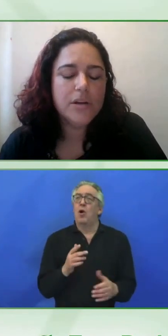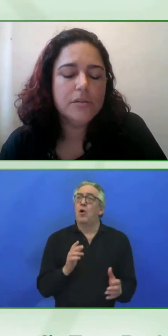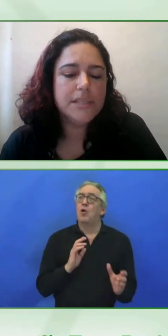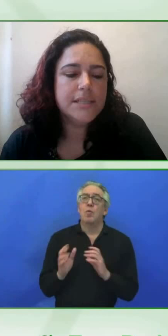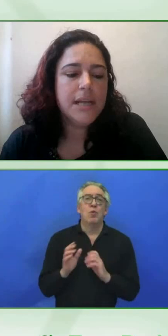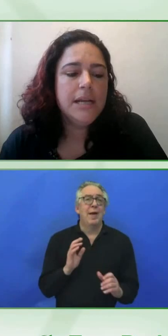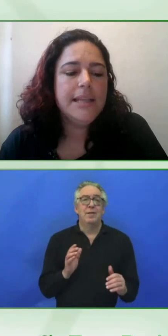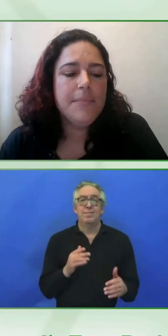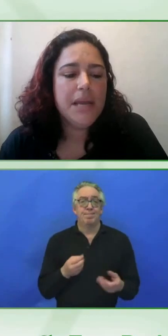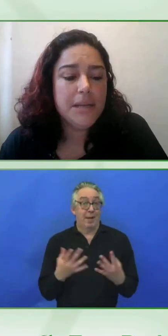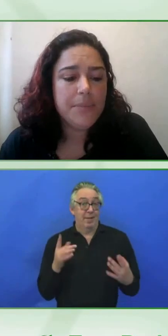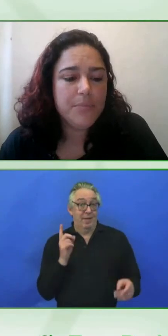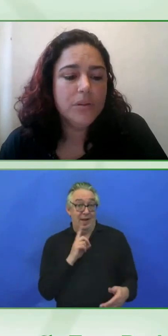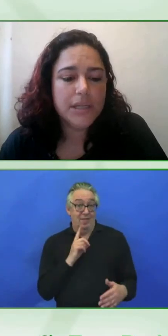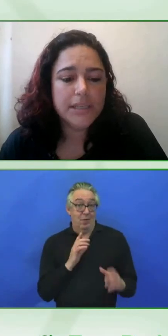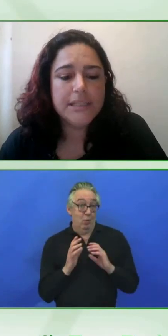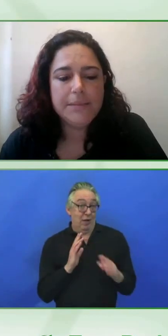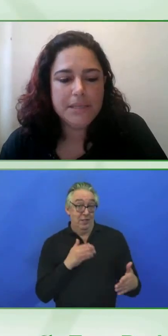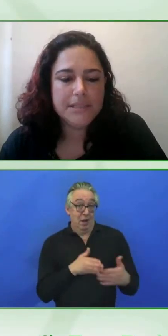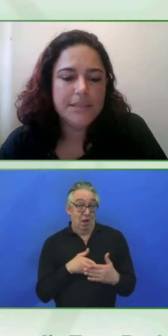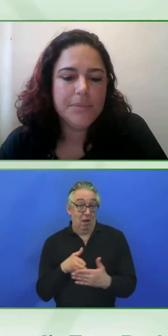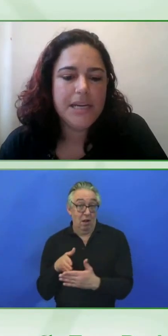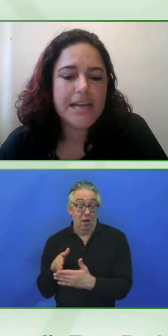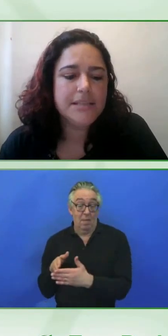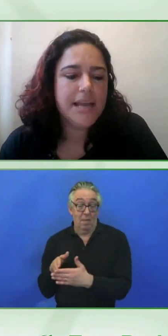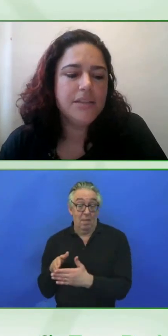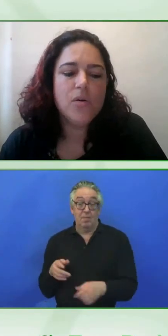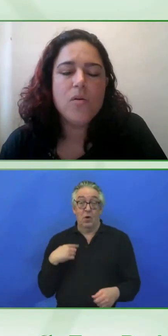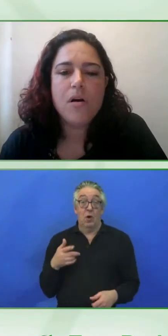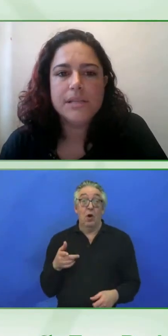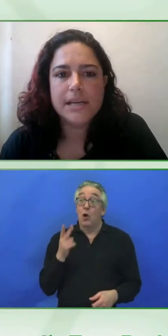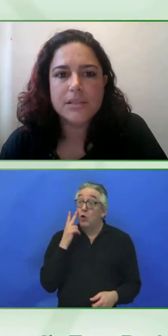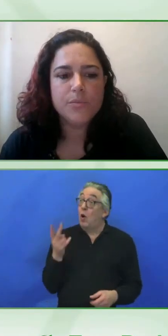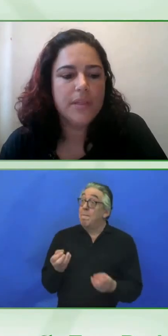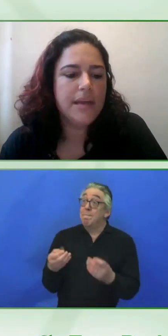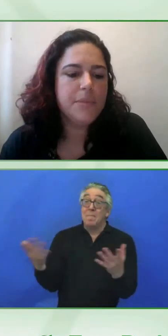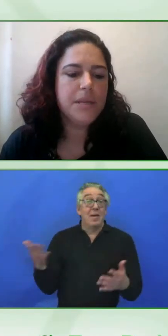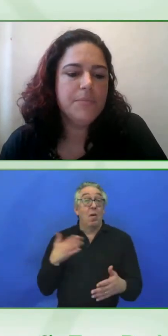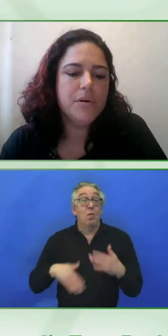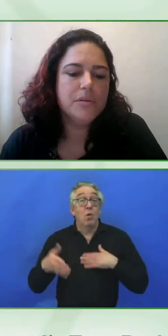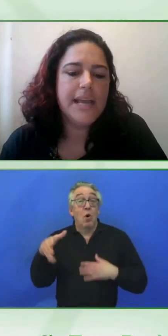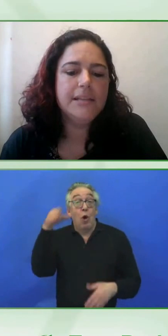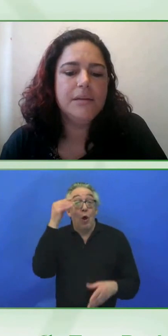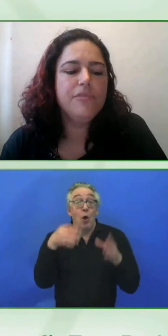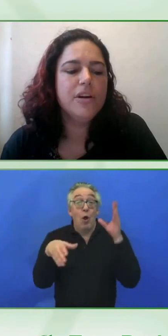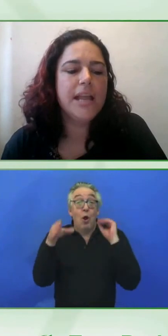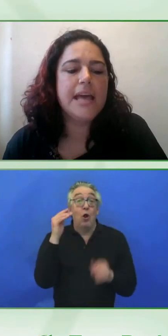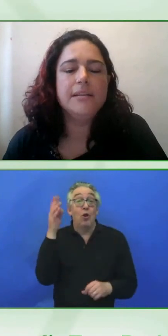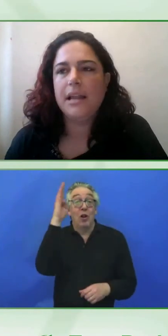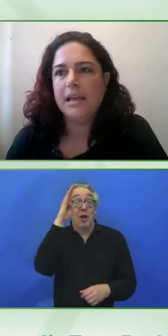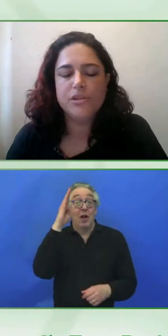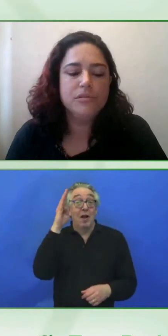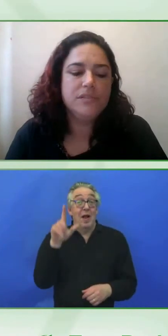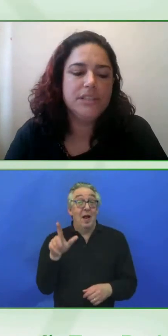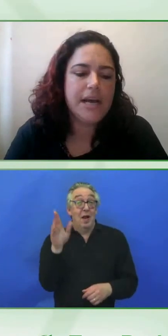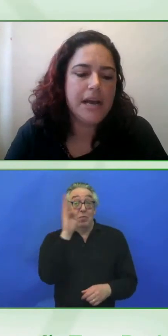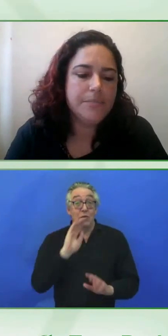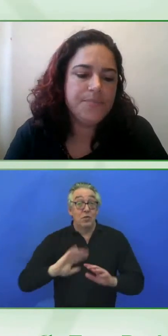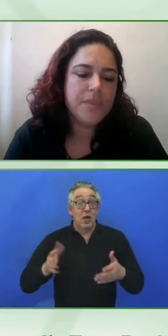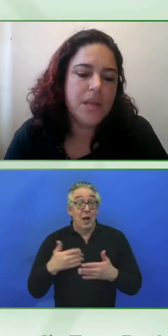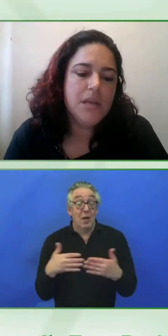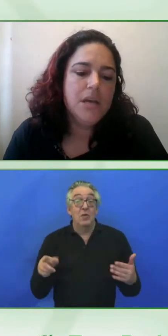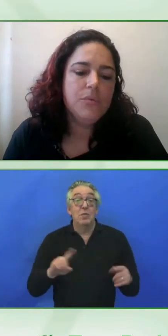We noticed that many people learned Libras, but as they had no contact with deaf people, they ended up forgetting the language over